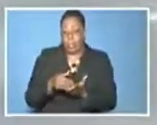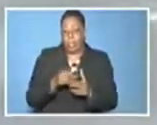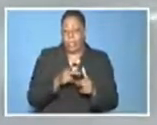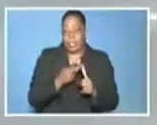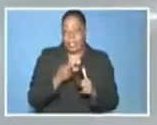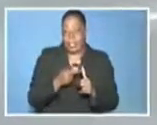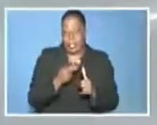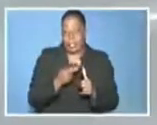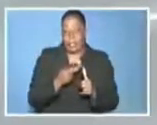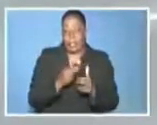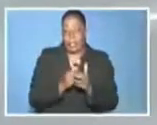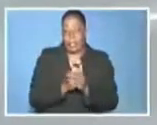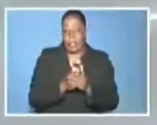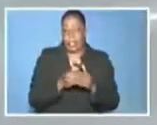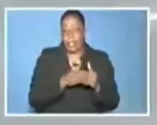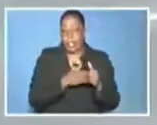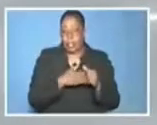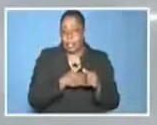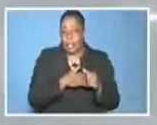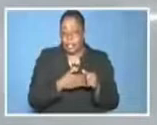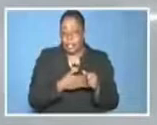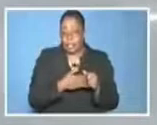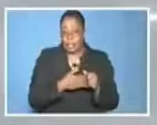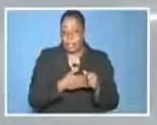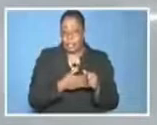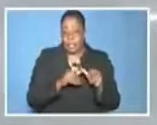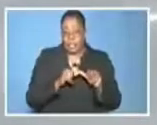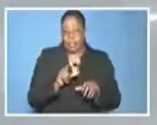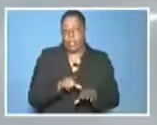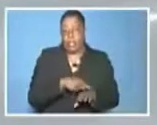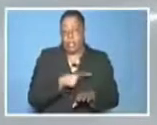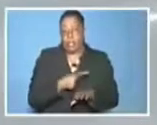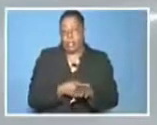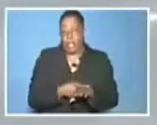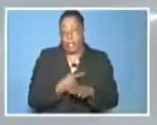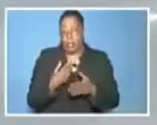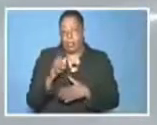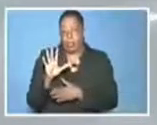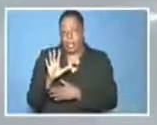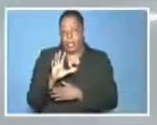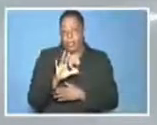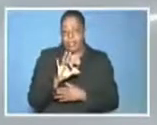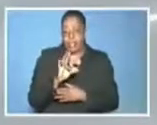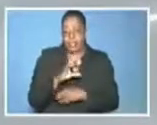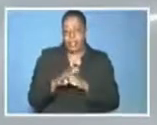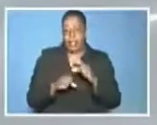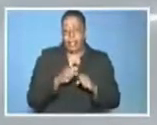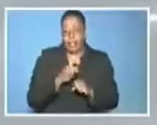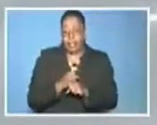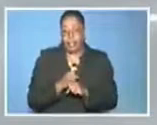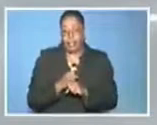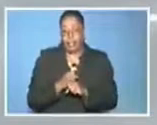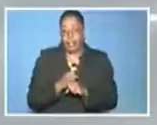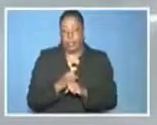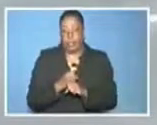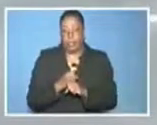is thermoplastic. The thermoplastic lasts for a very long time. You get 5 to 7 year lifespan out of it. It is